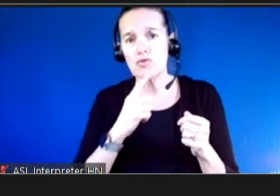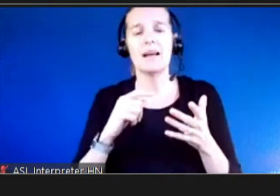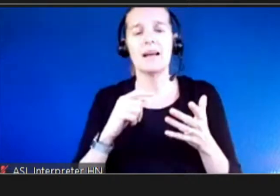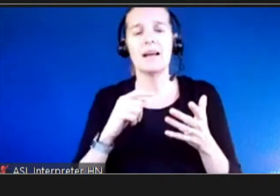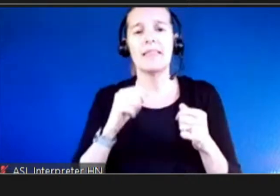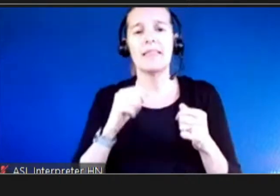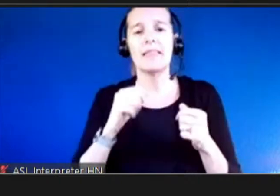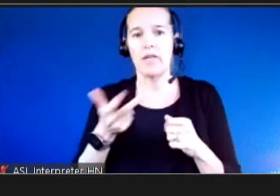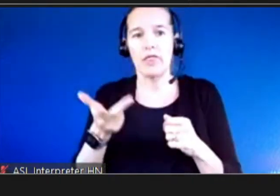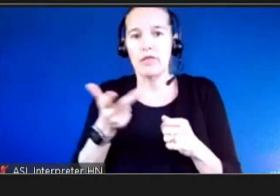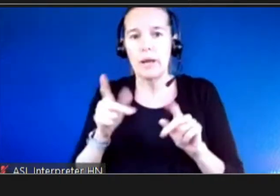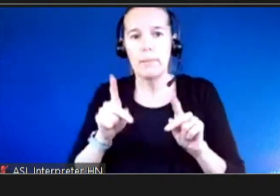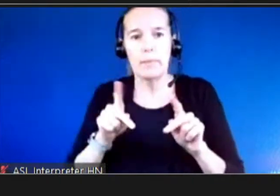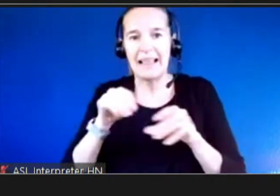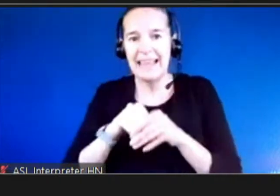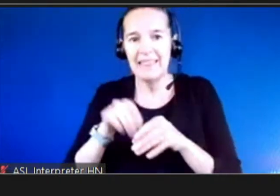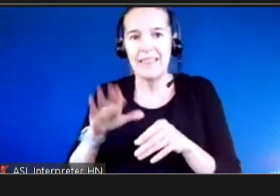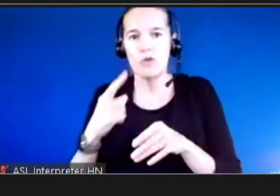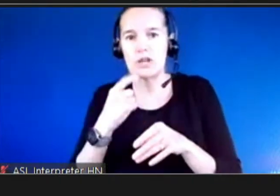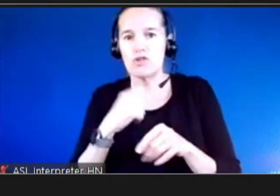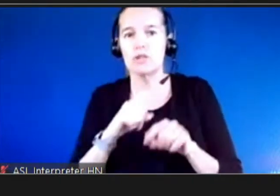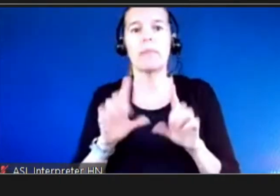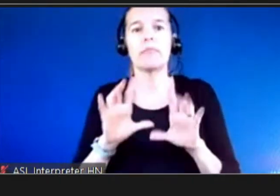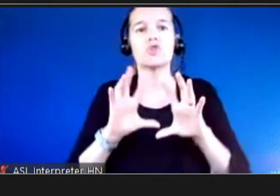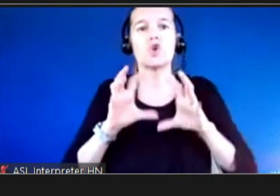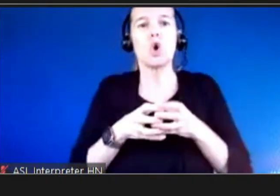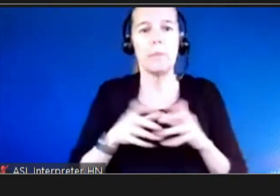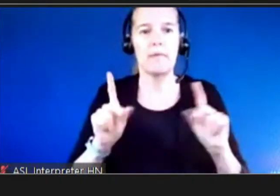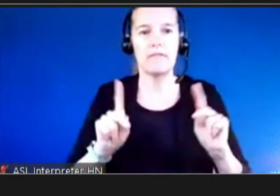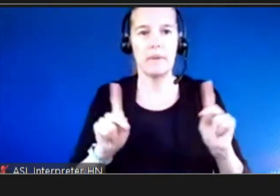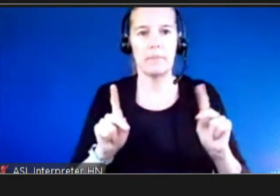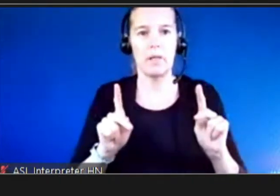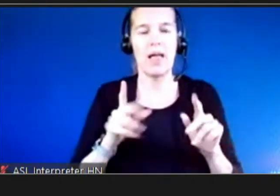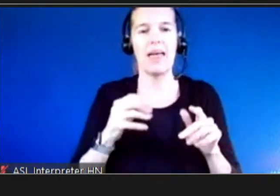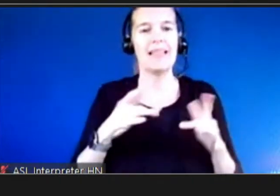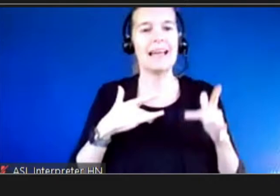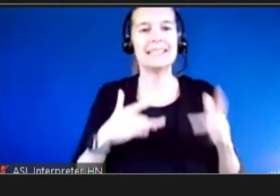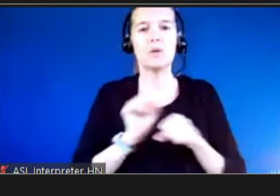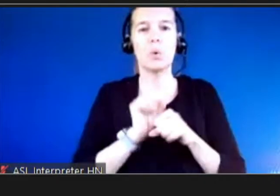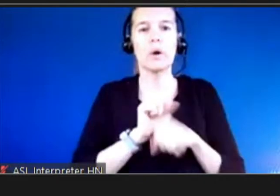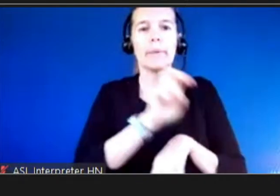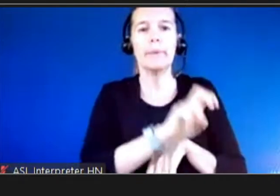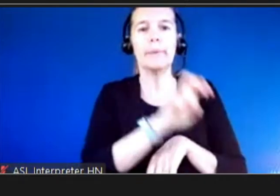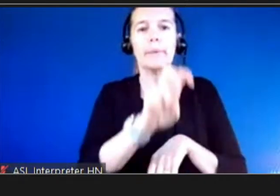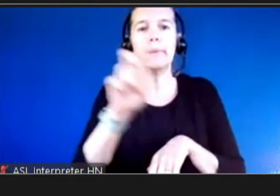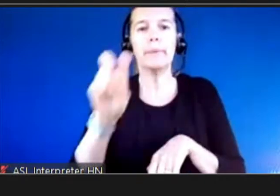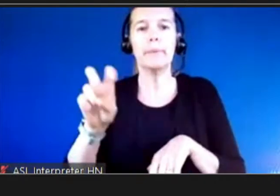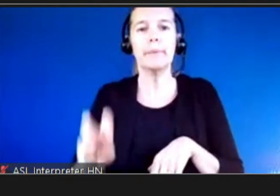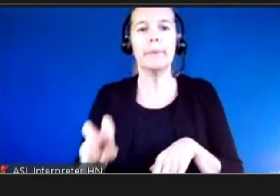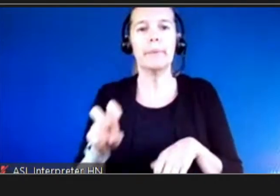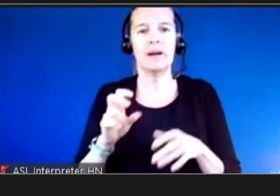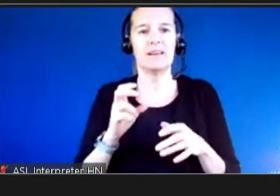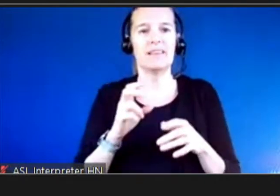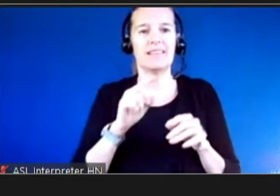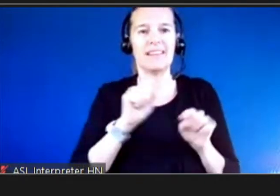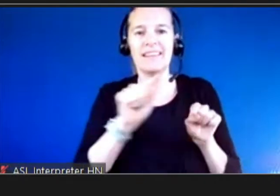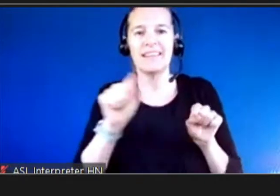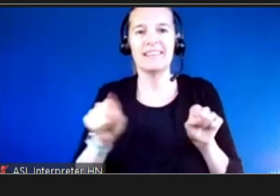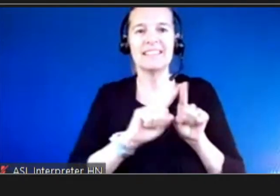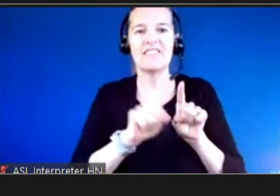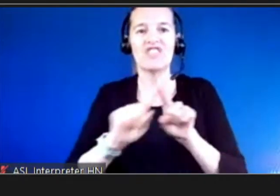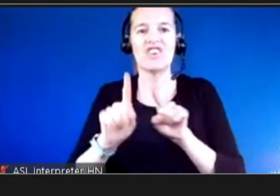a consortia or a group of people that work between these multiple restaurants and have